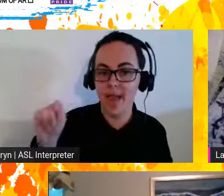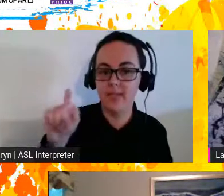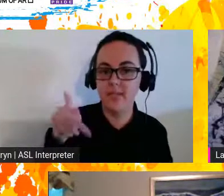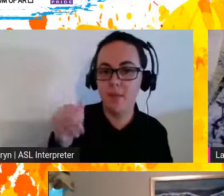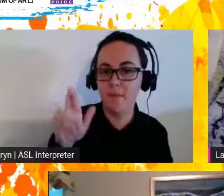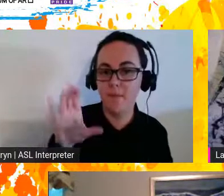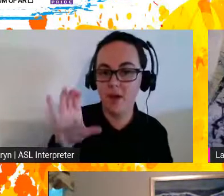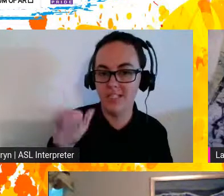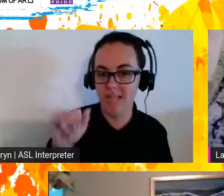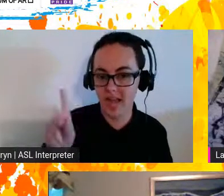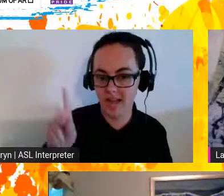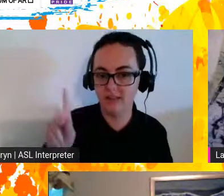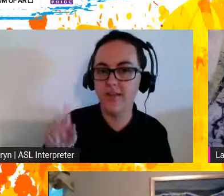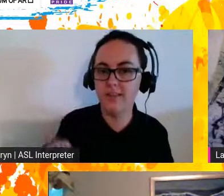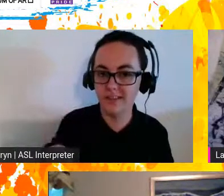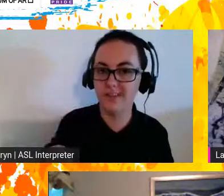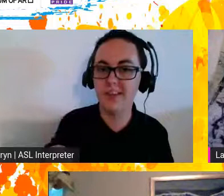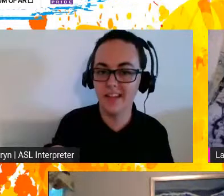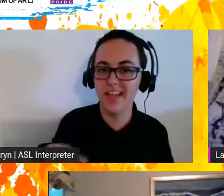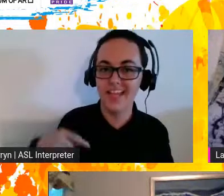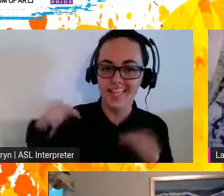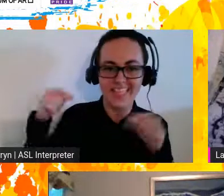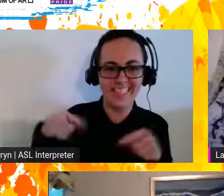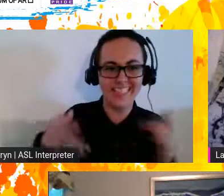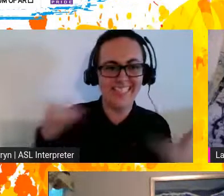This is a very exciting time for me.